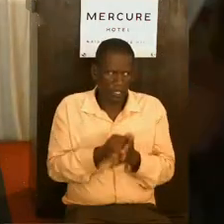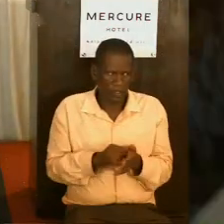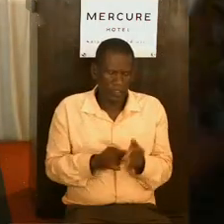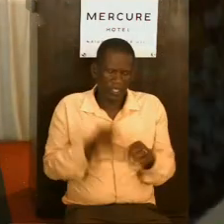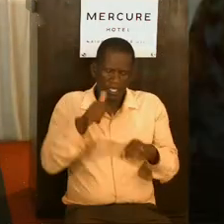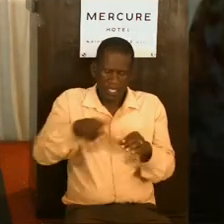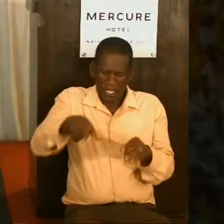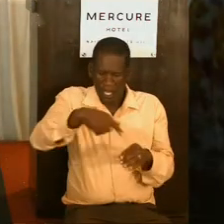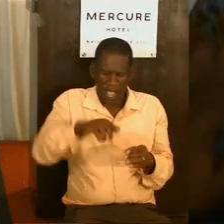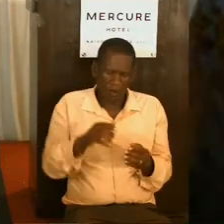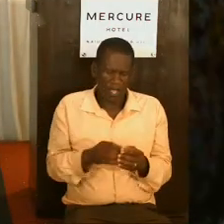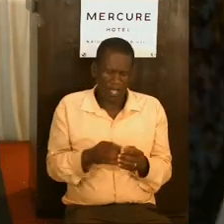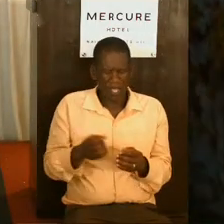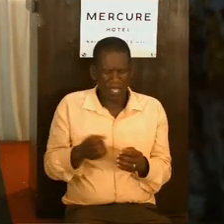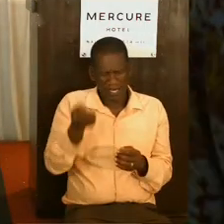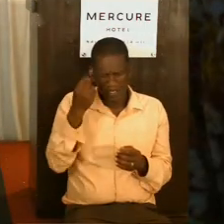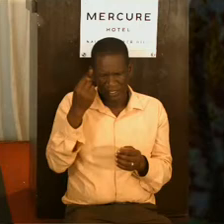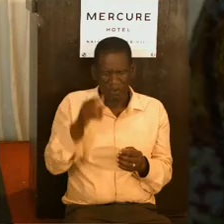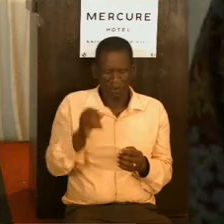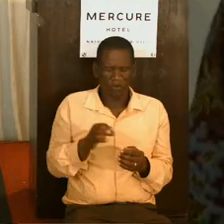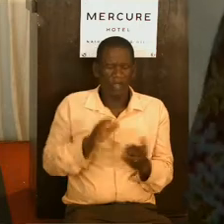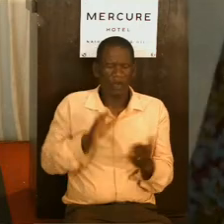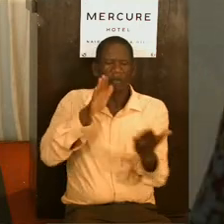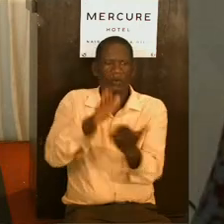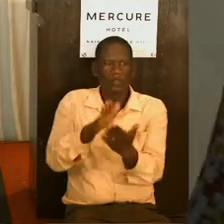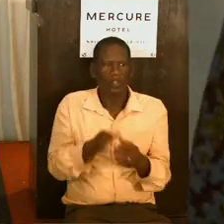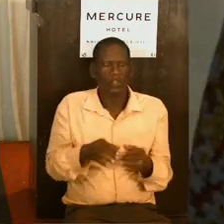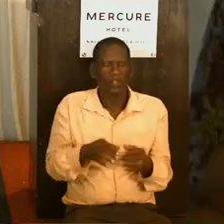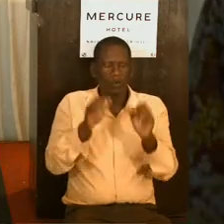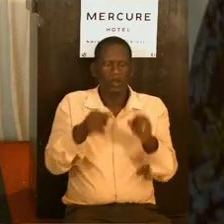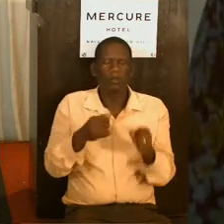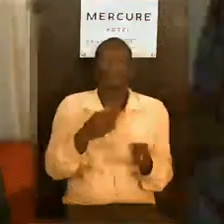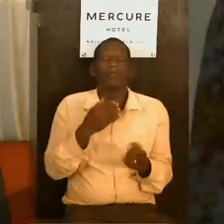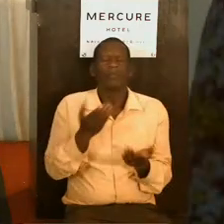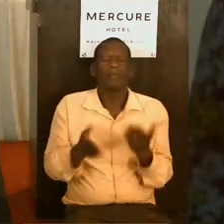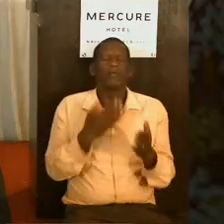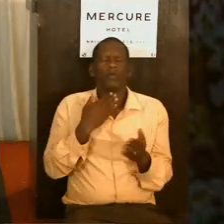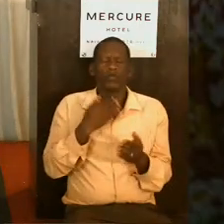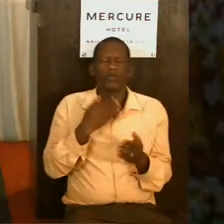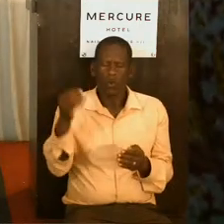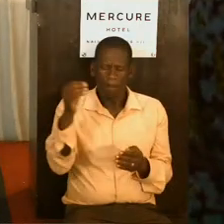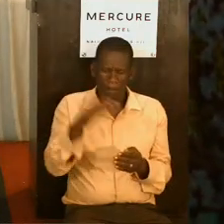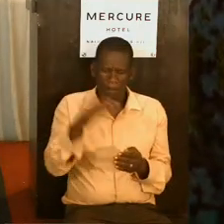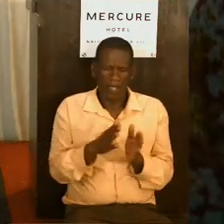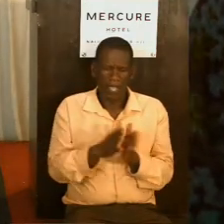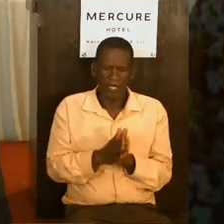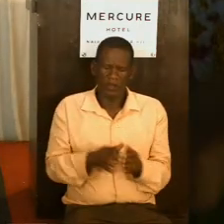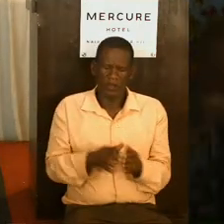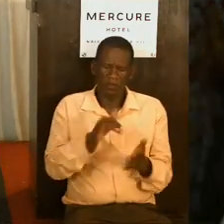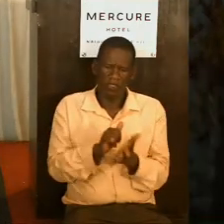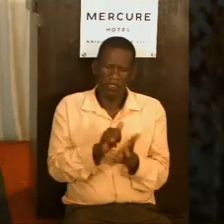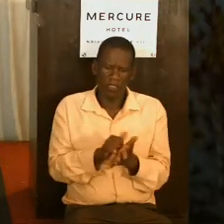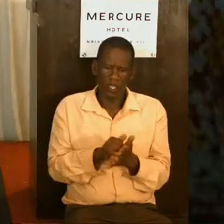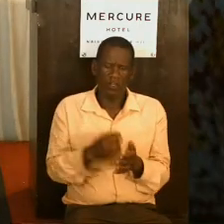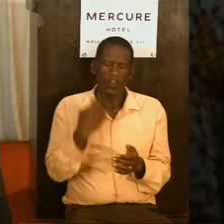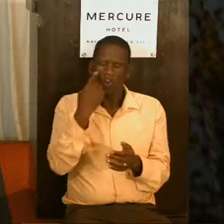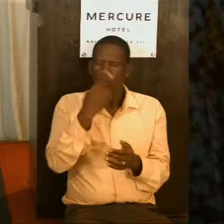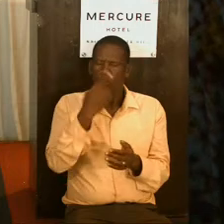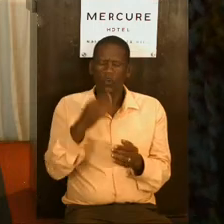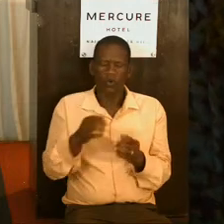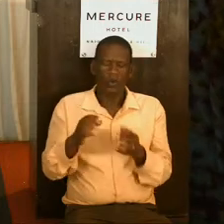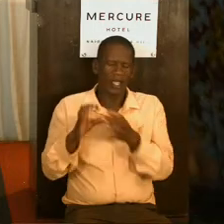in our conceptualization of approaches we might want to go back to that oral